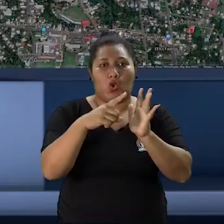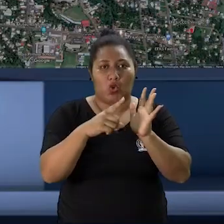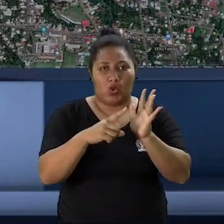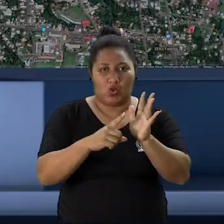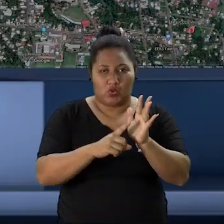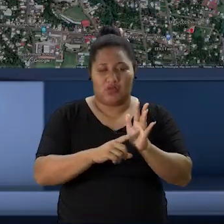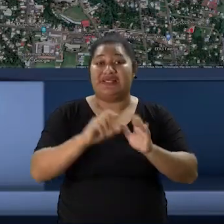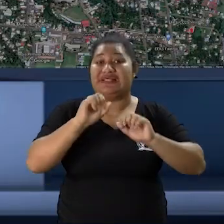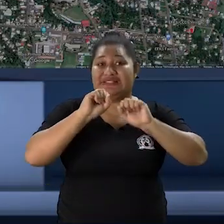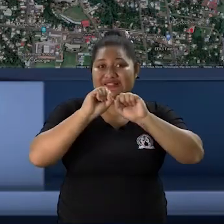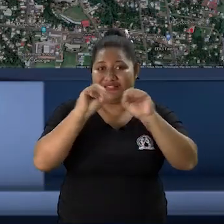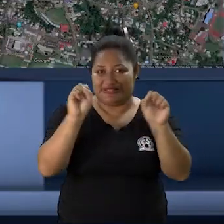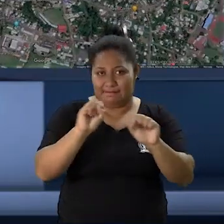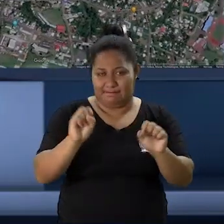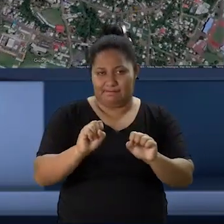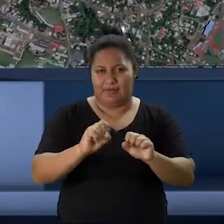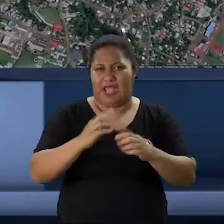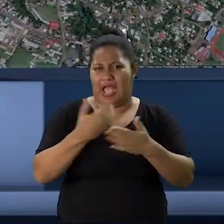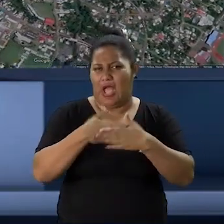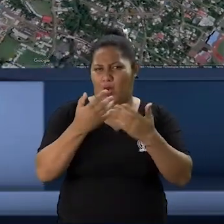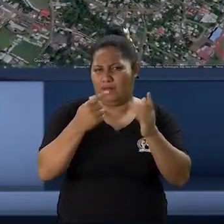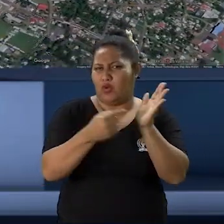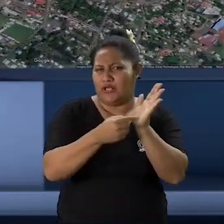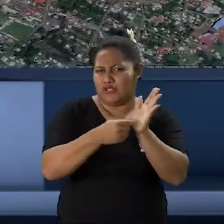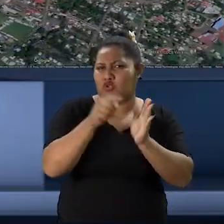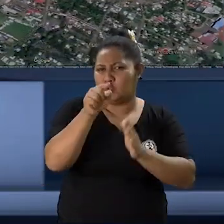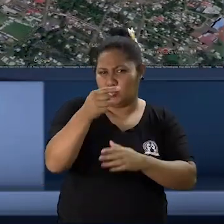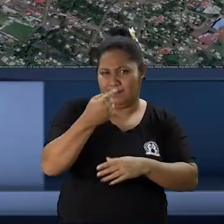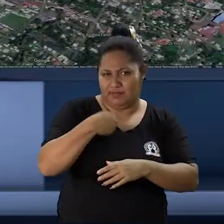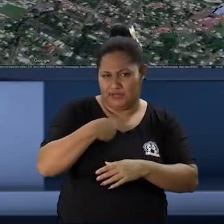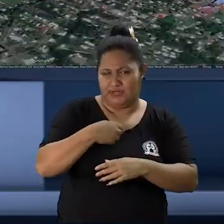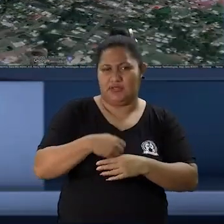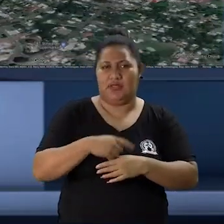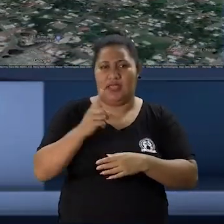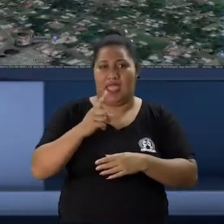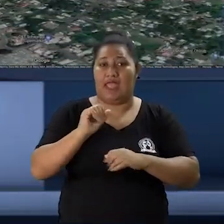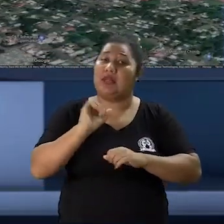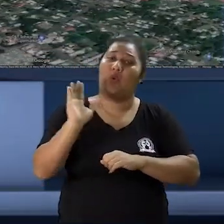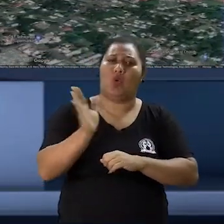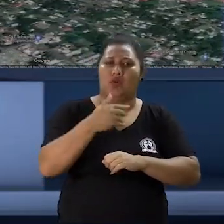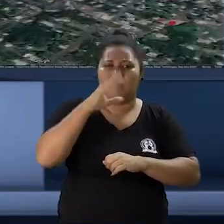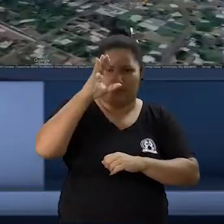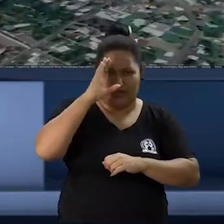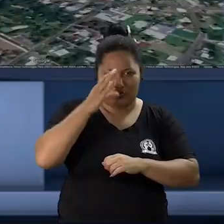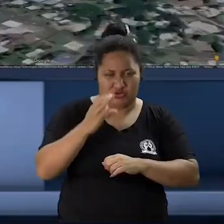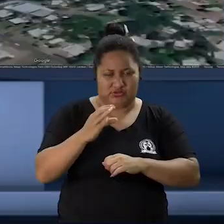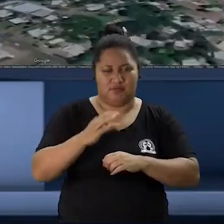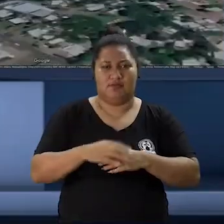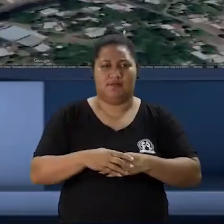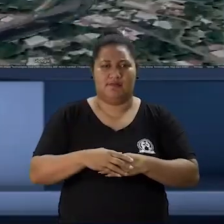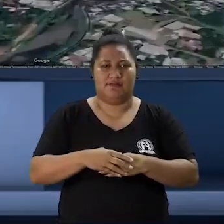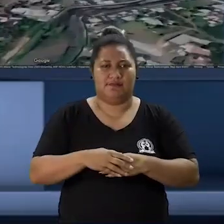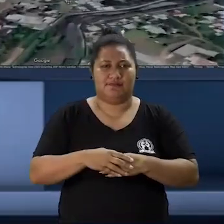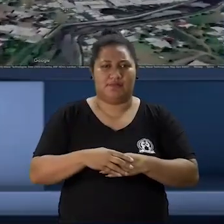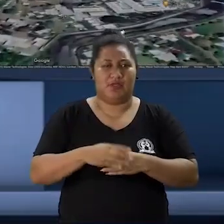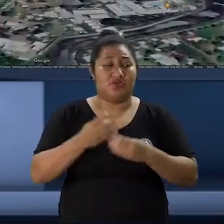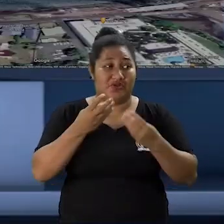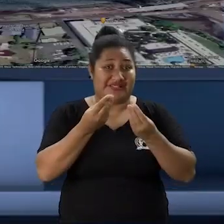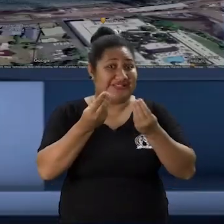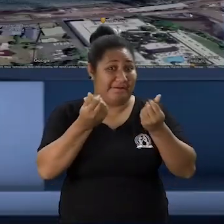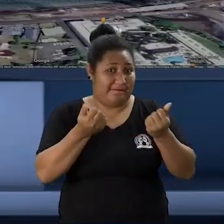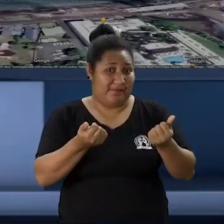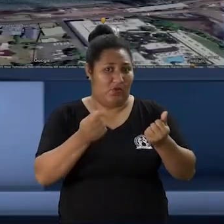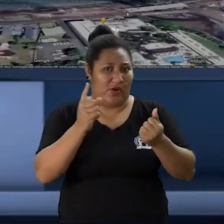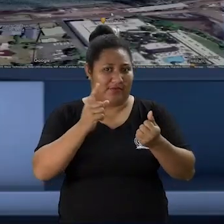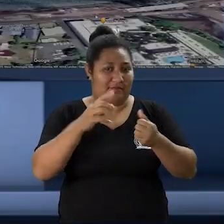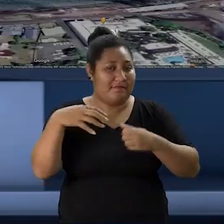how it is important to you and me and our country as a whole. O nisi la nei o tatou